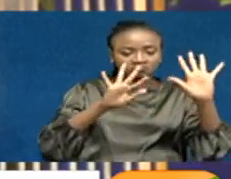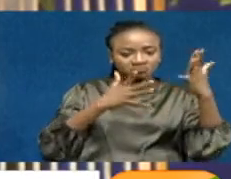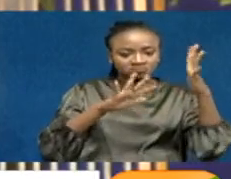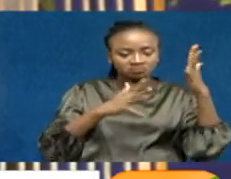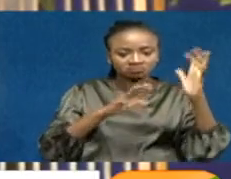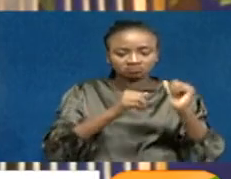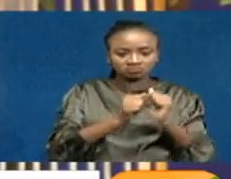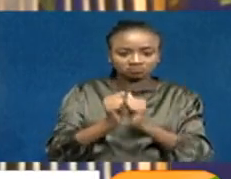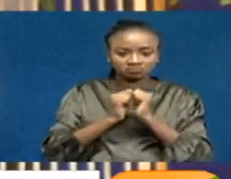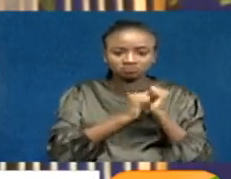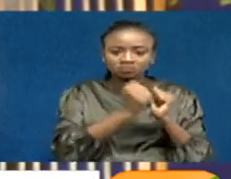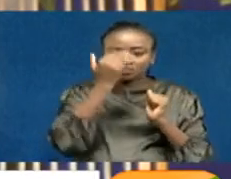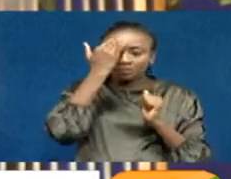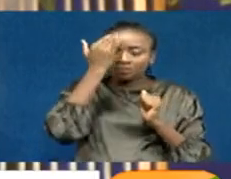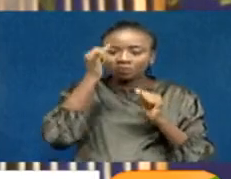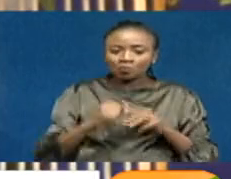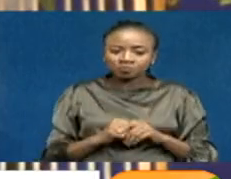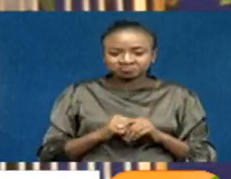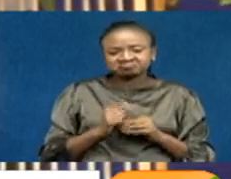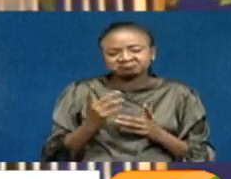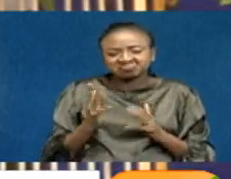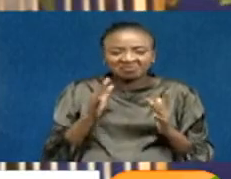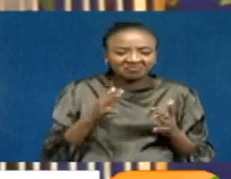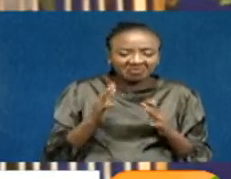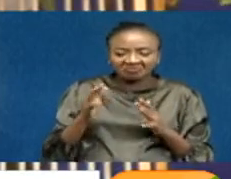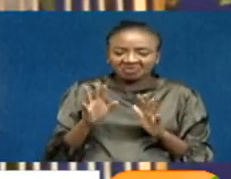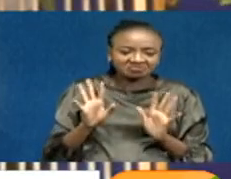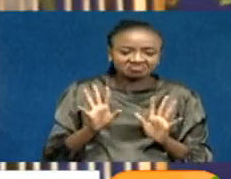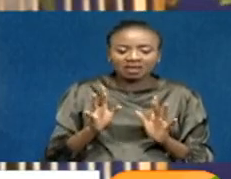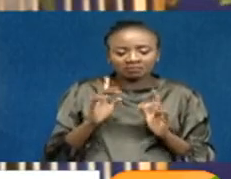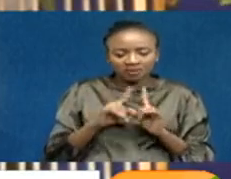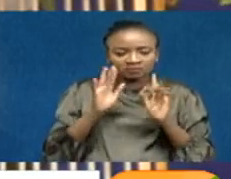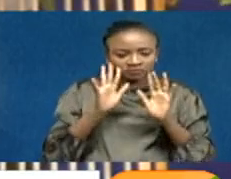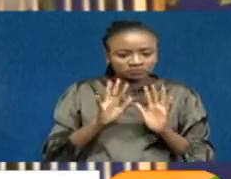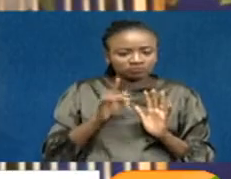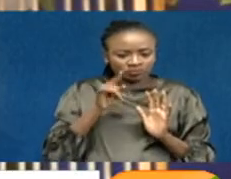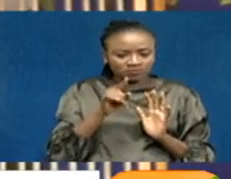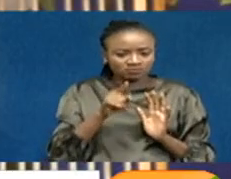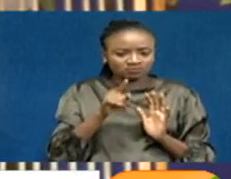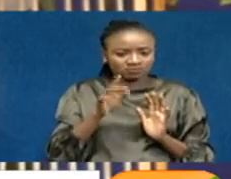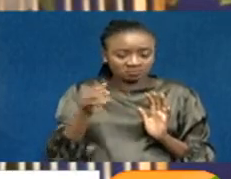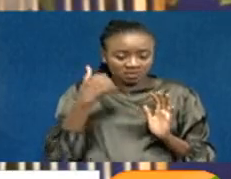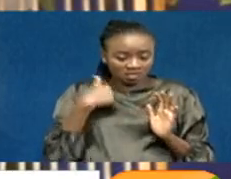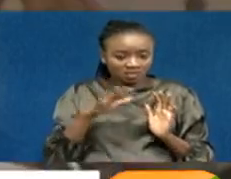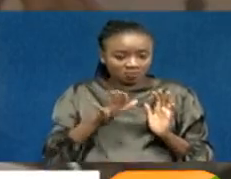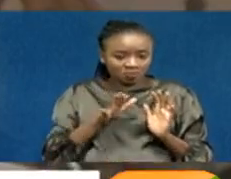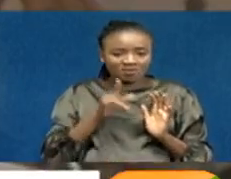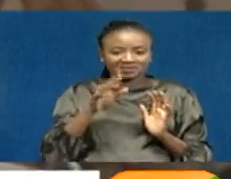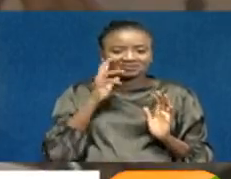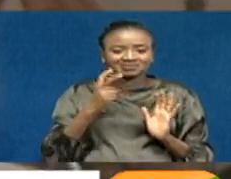celebrations, because irrespective of which persuasion, it's recognition and inclusion. Today I'm so